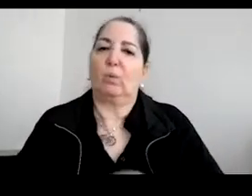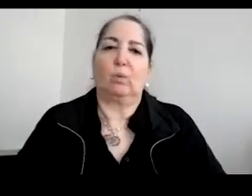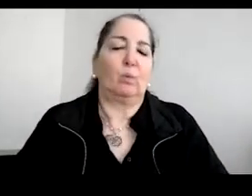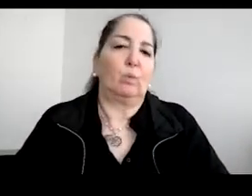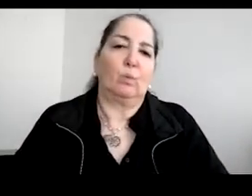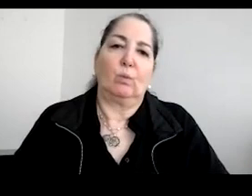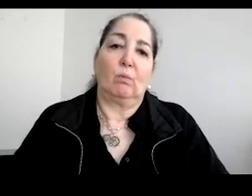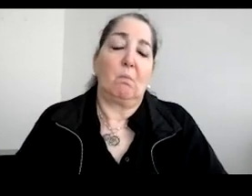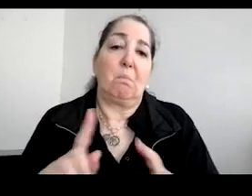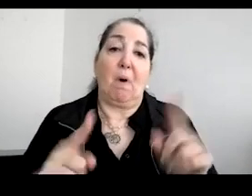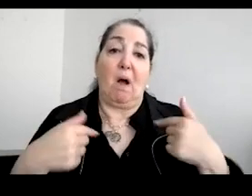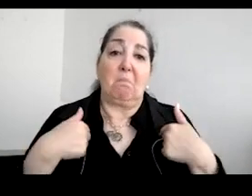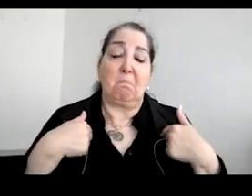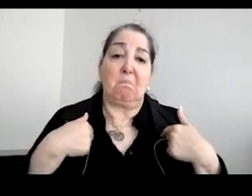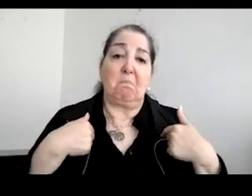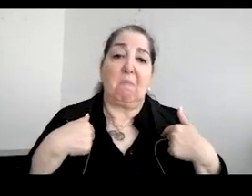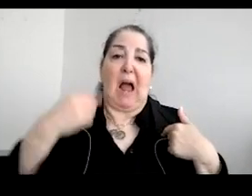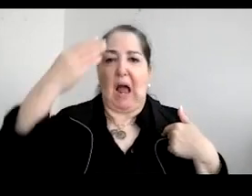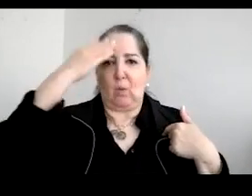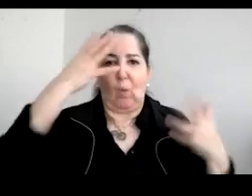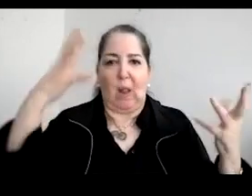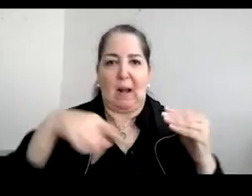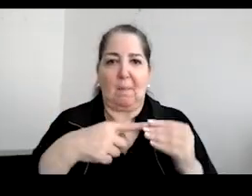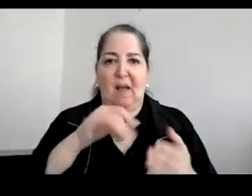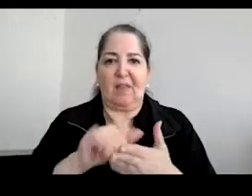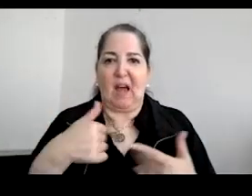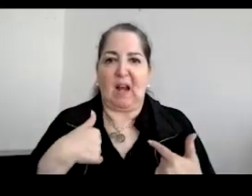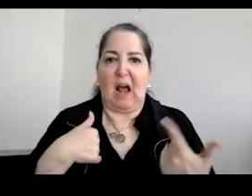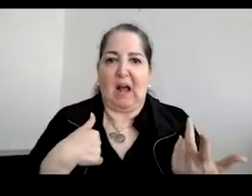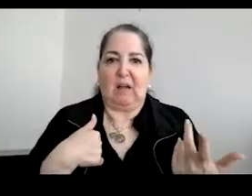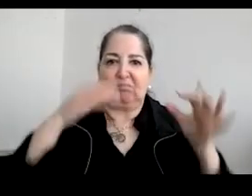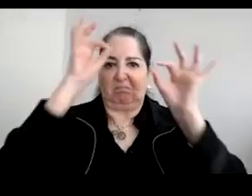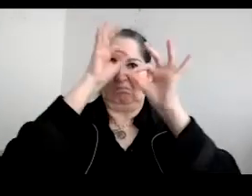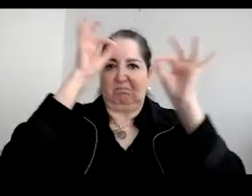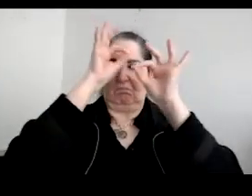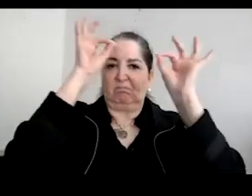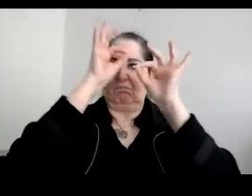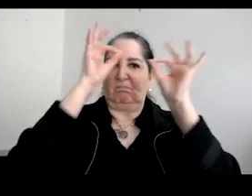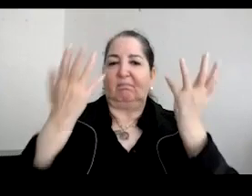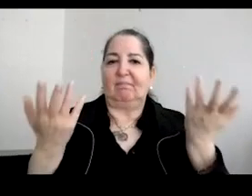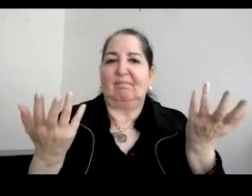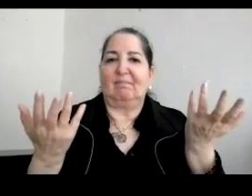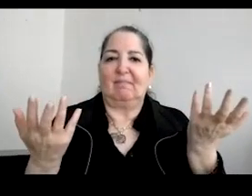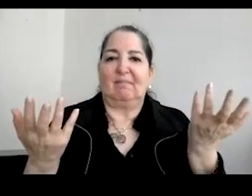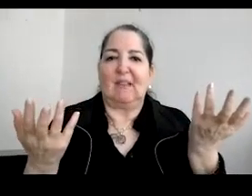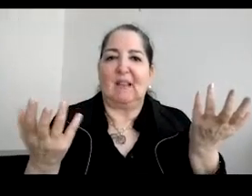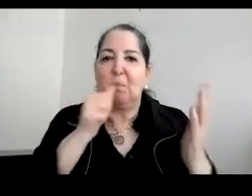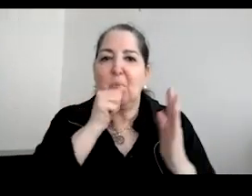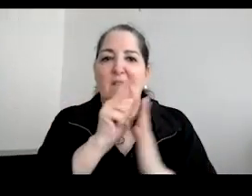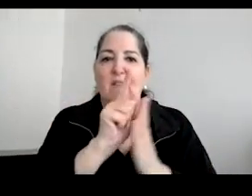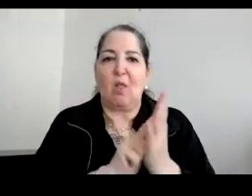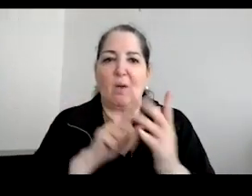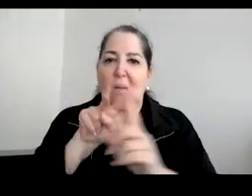But I don't know the lay of the land of the set of privacy laws that apply